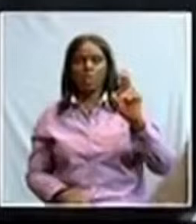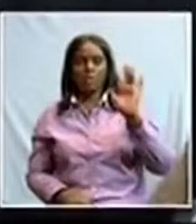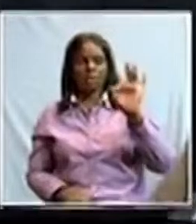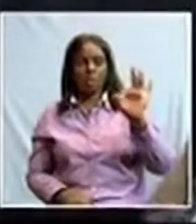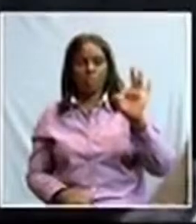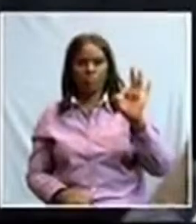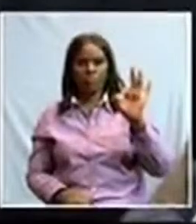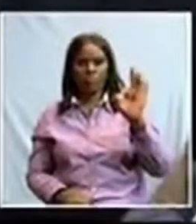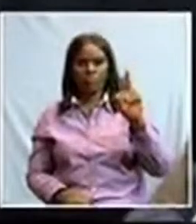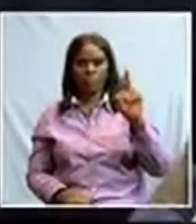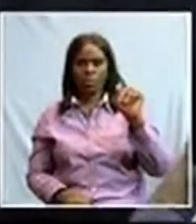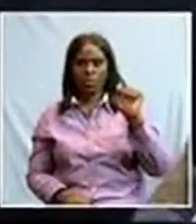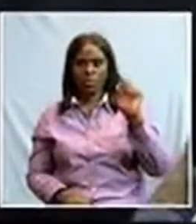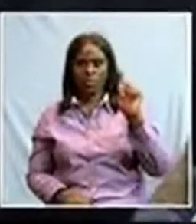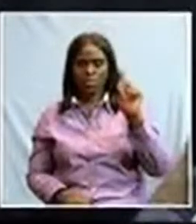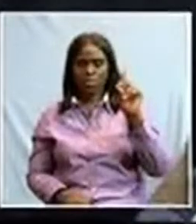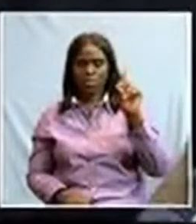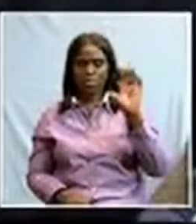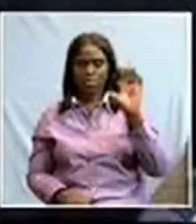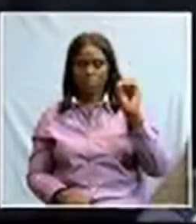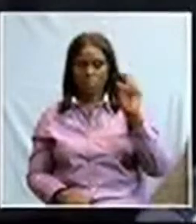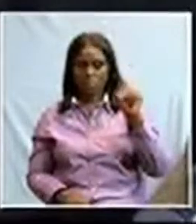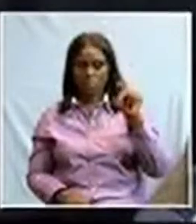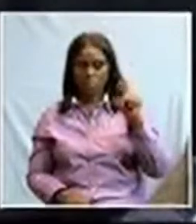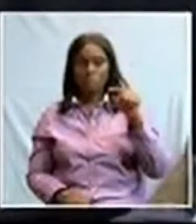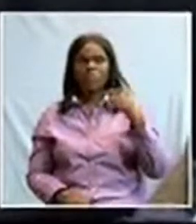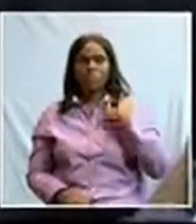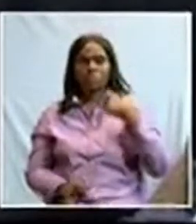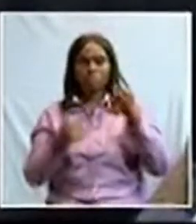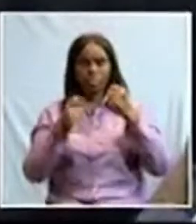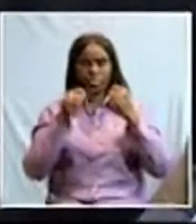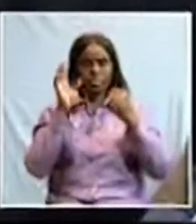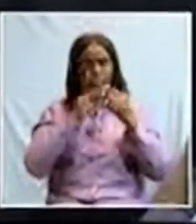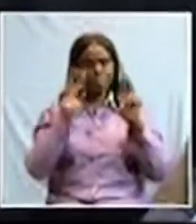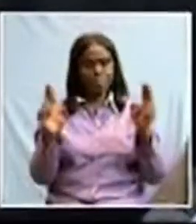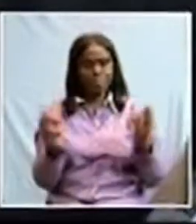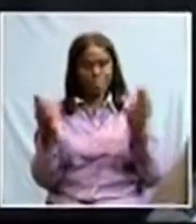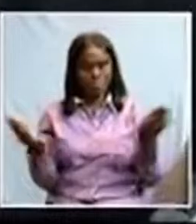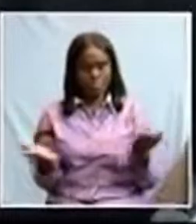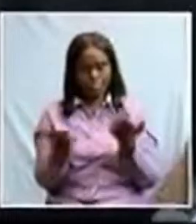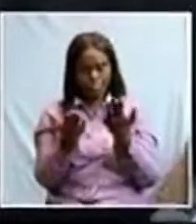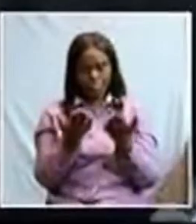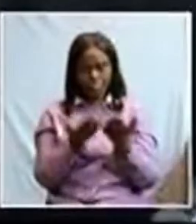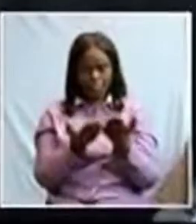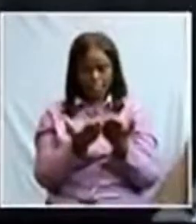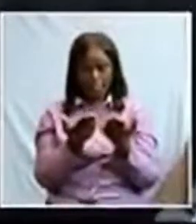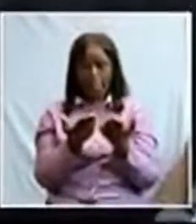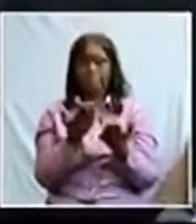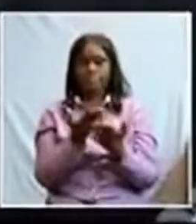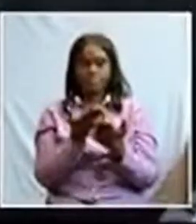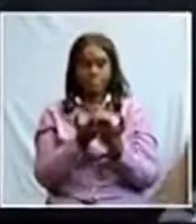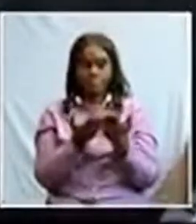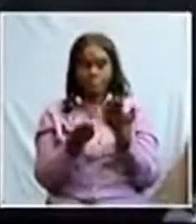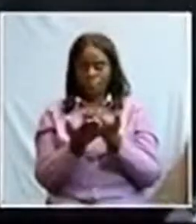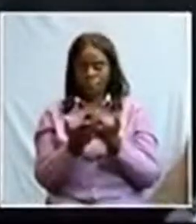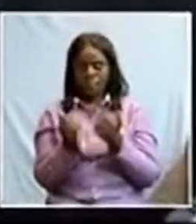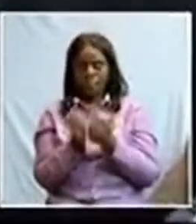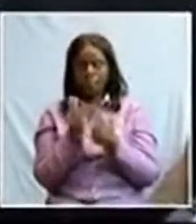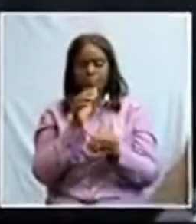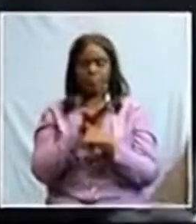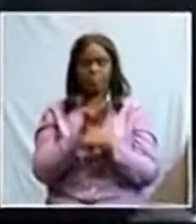The question I have here is, I tried to reconcile the ledger in terms of the